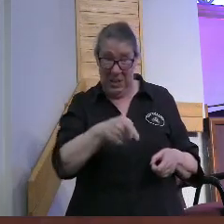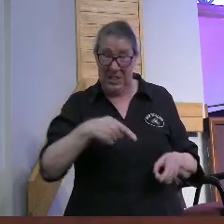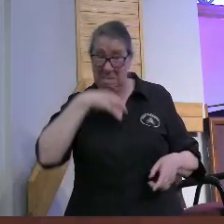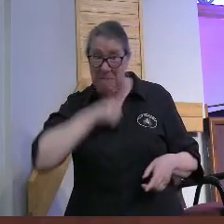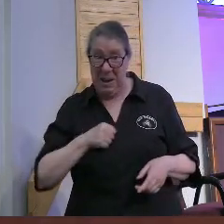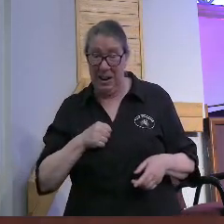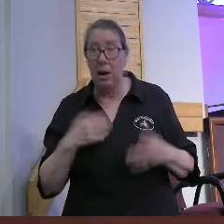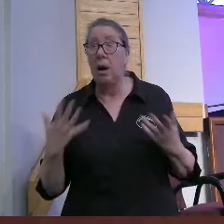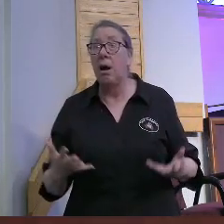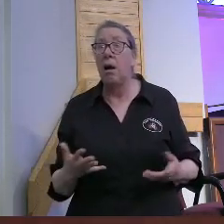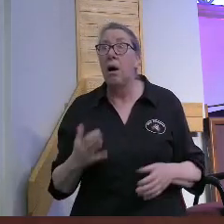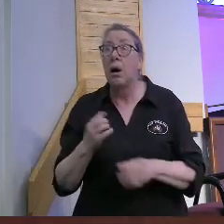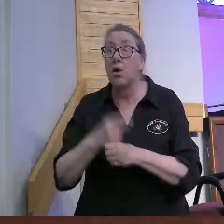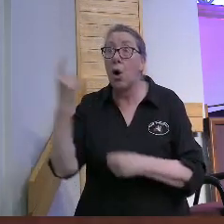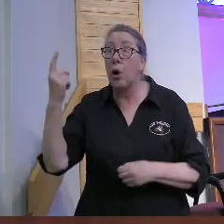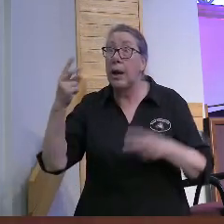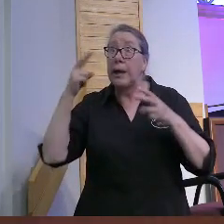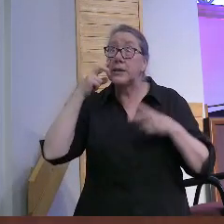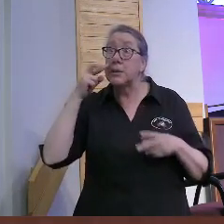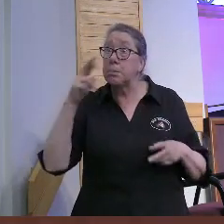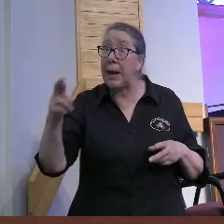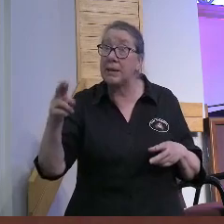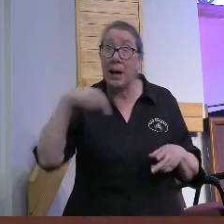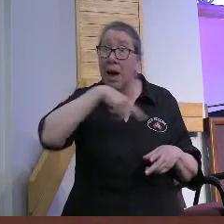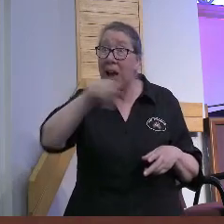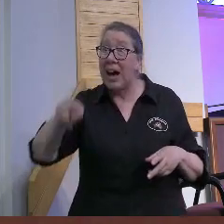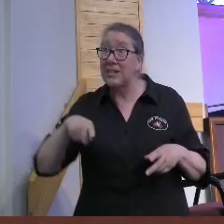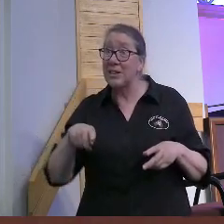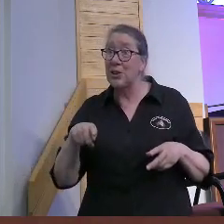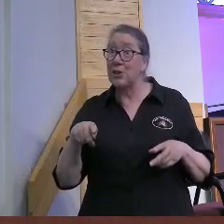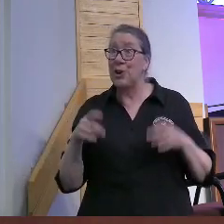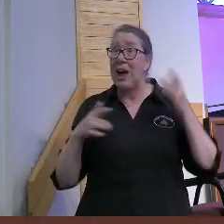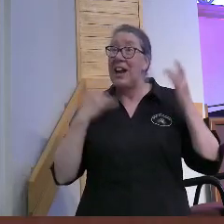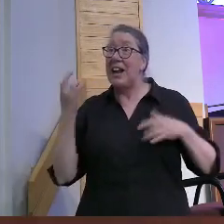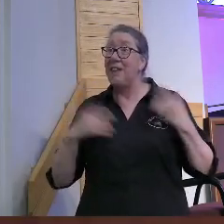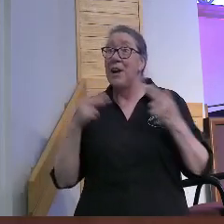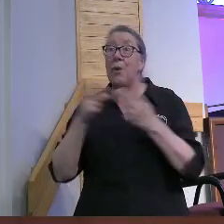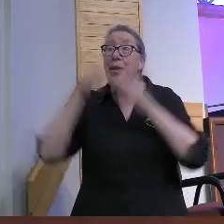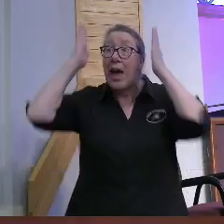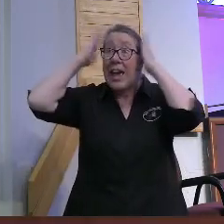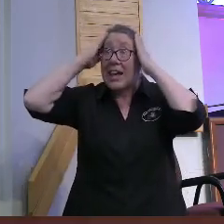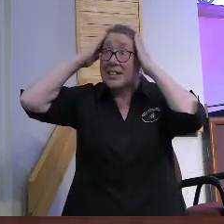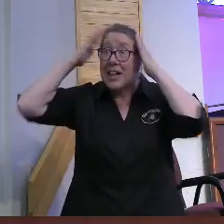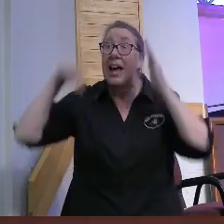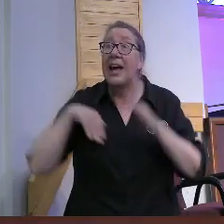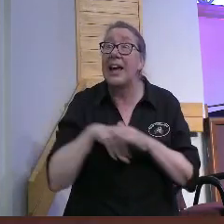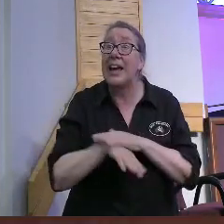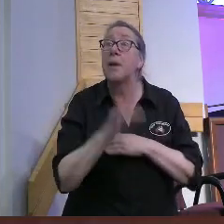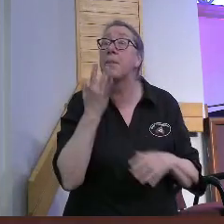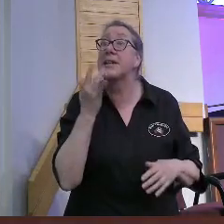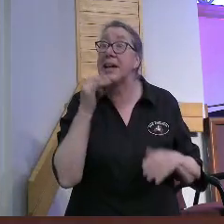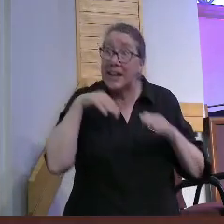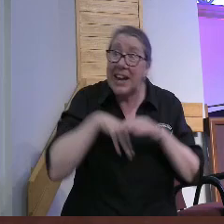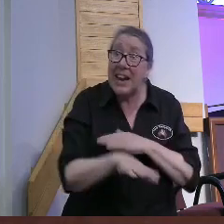Does God expect me to live in some sort of fairyland? You know, pretend that there's nothing to be concerned